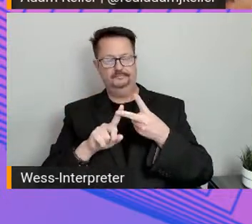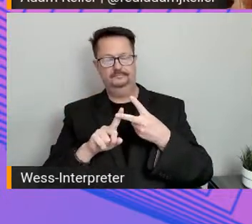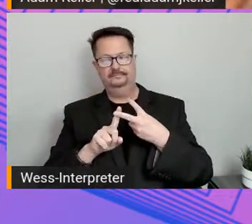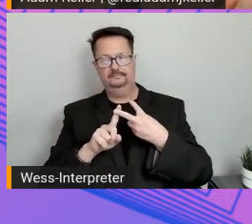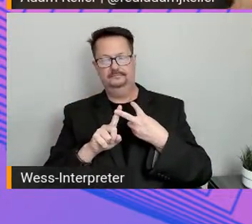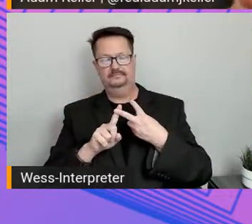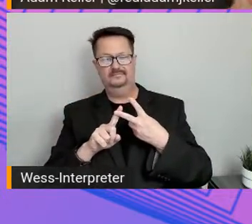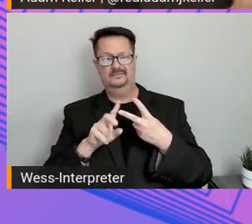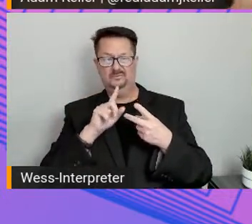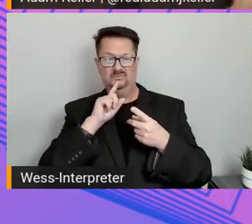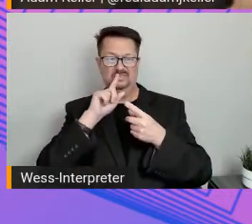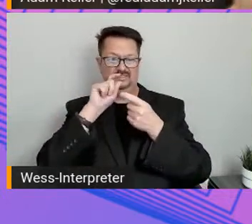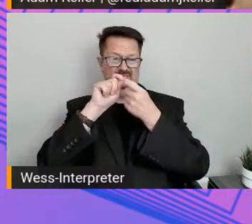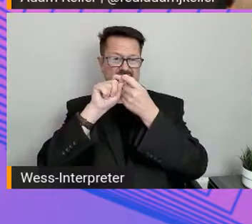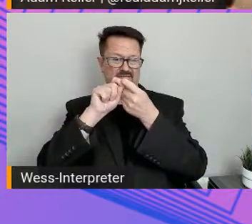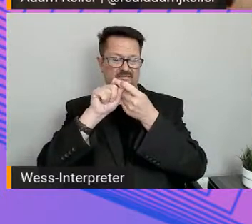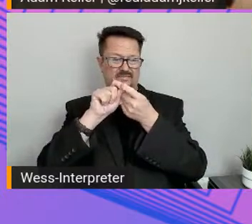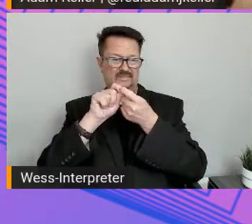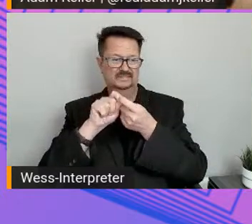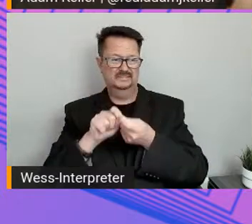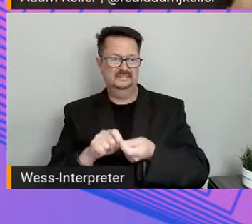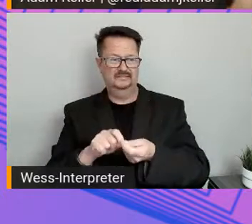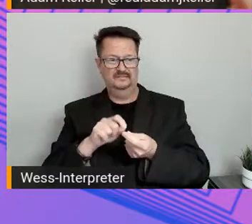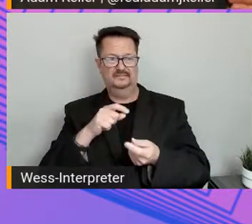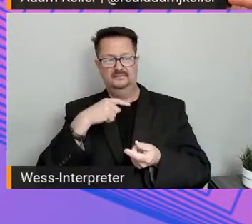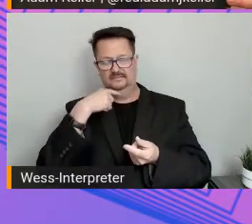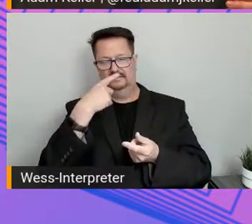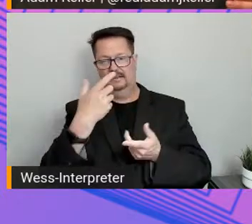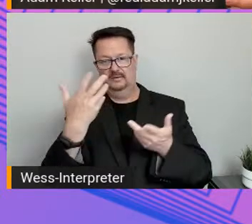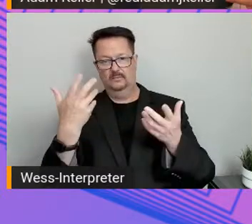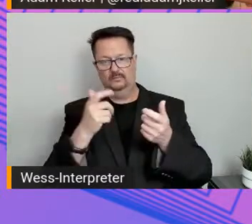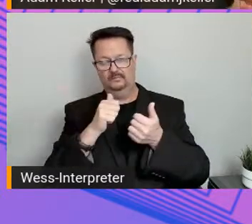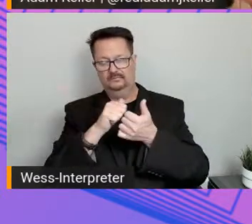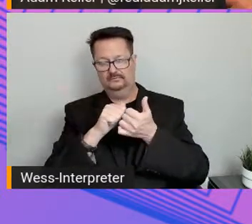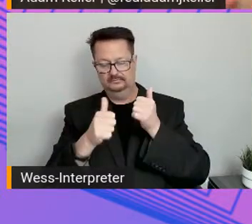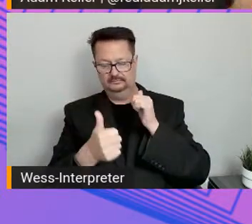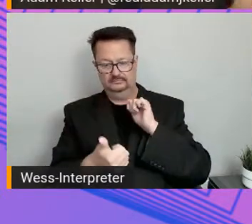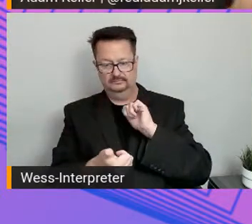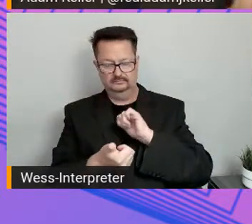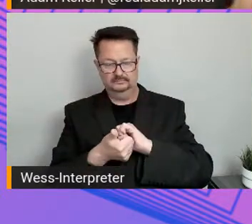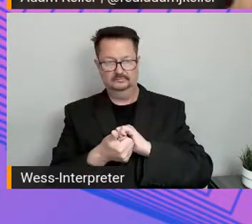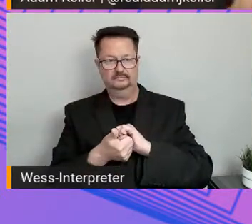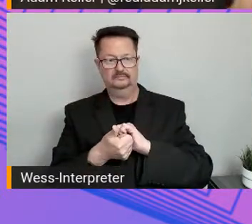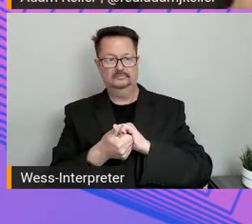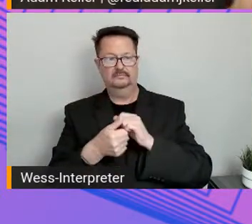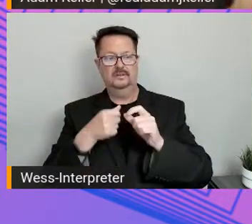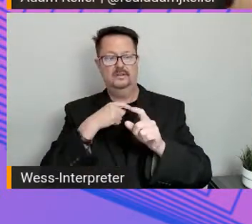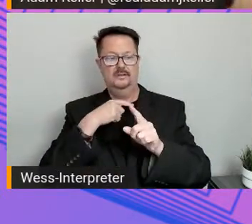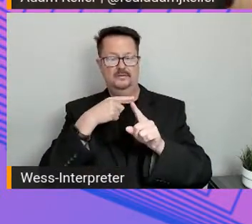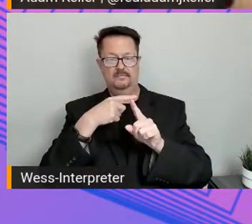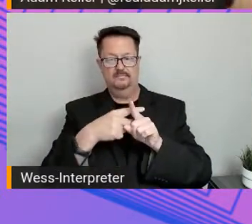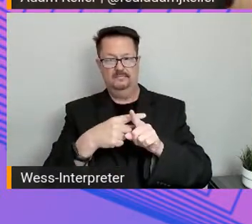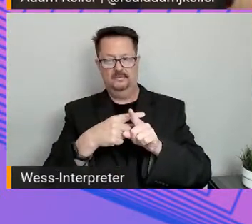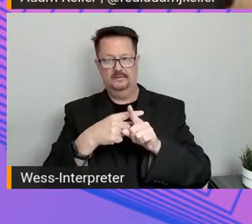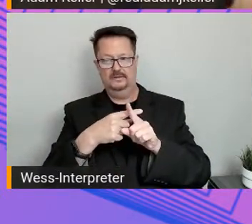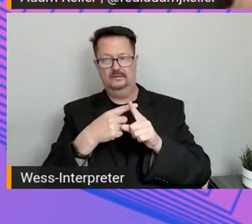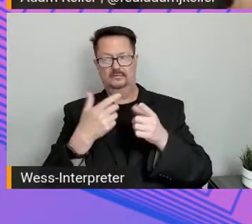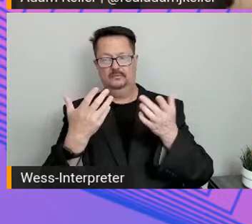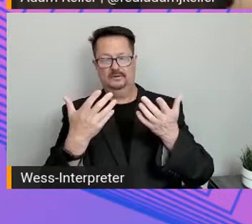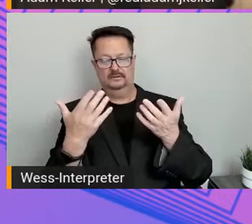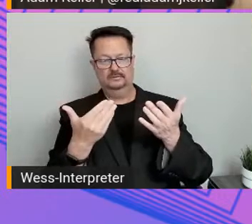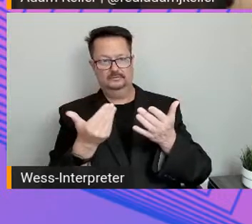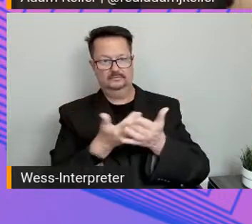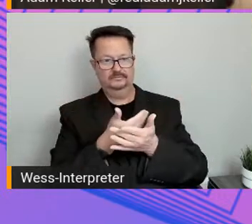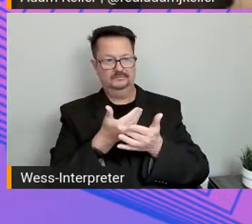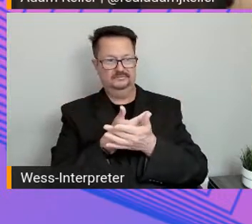very specific here as to telling you what's changing. And then all the resources that are being created. Since this is brand new, I don't